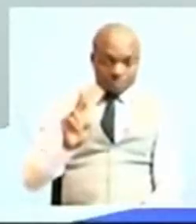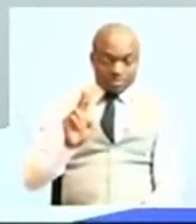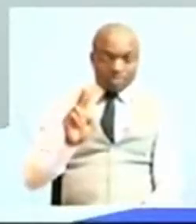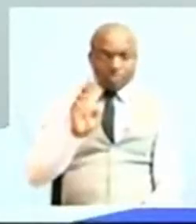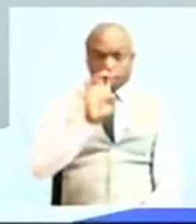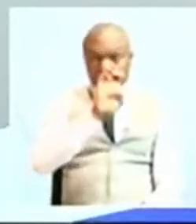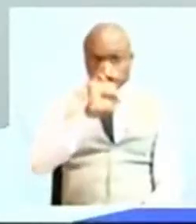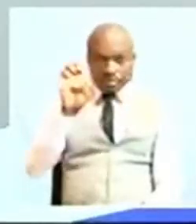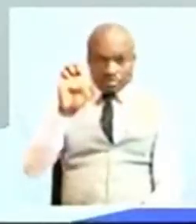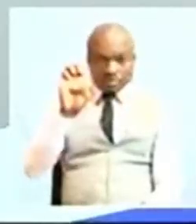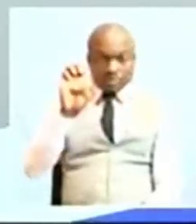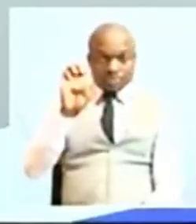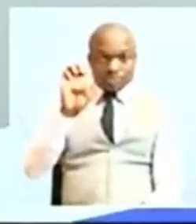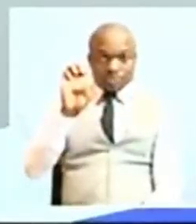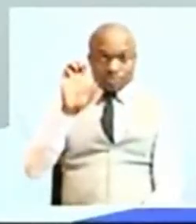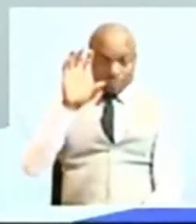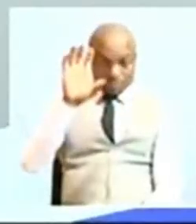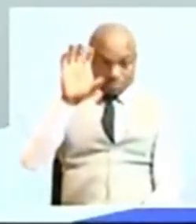and I'm